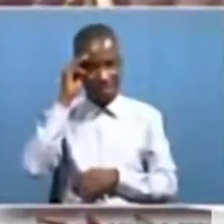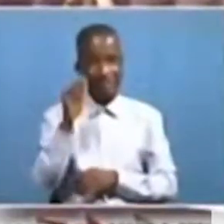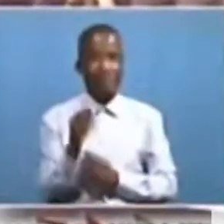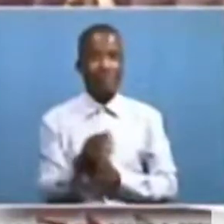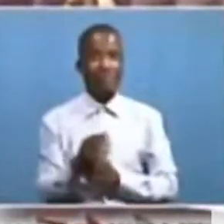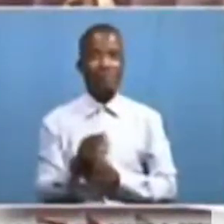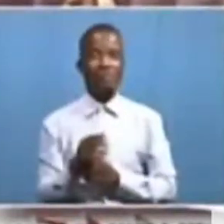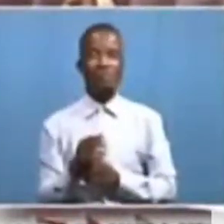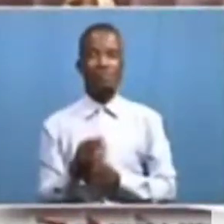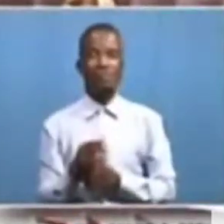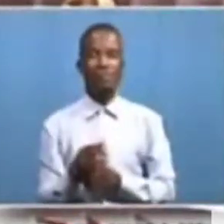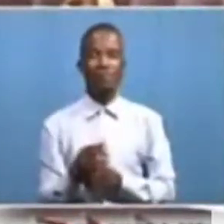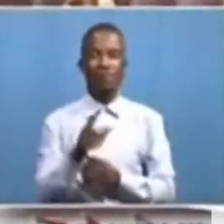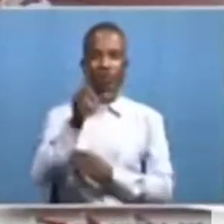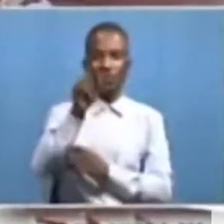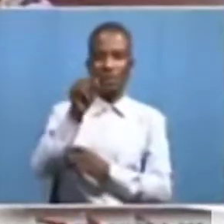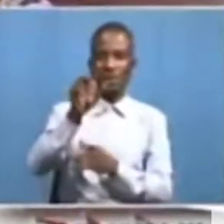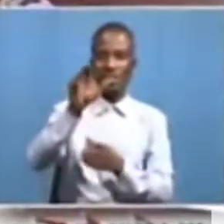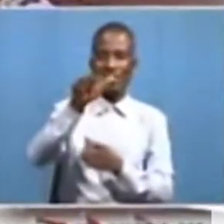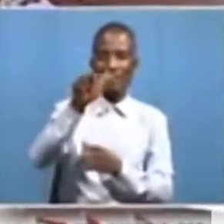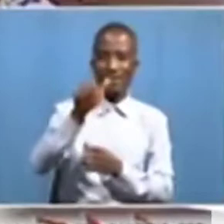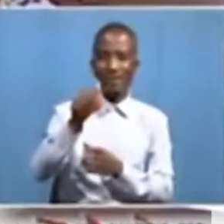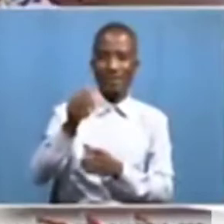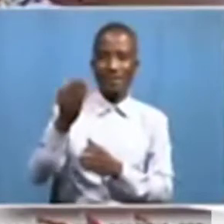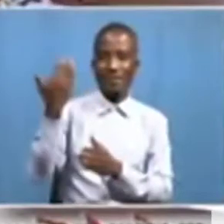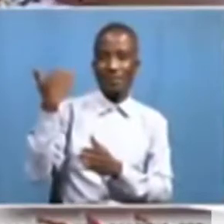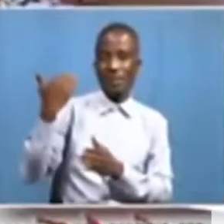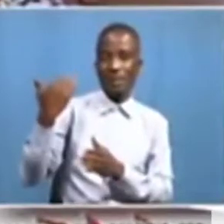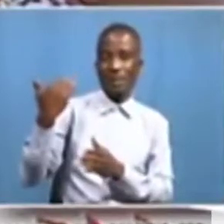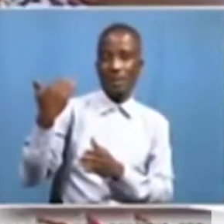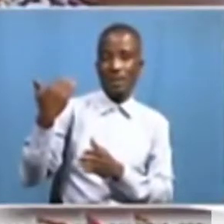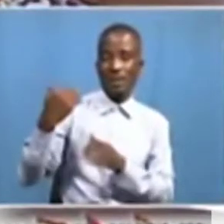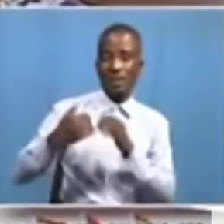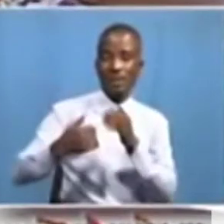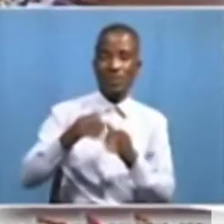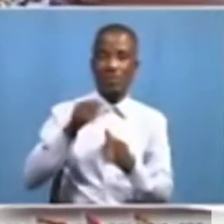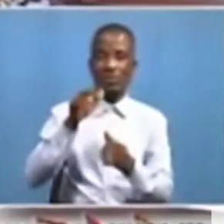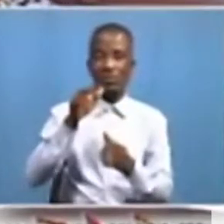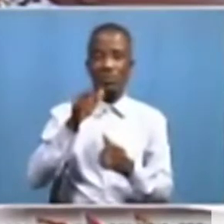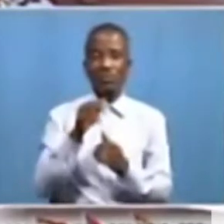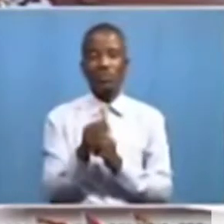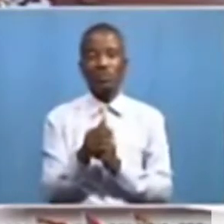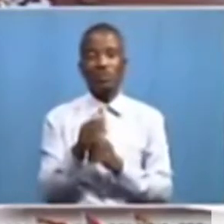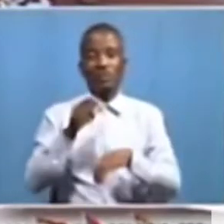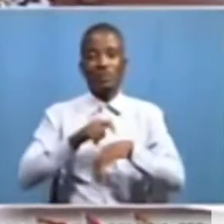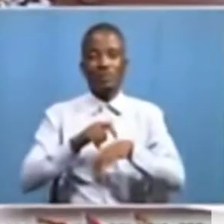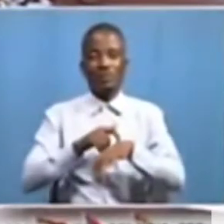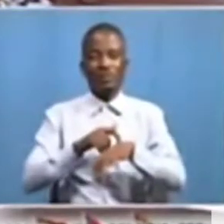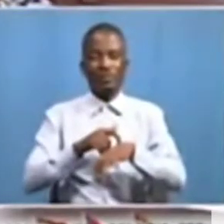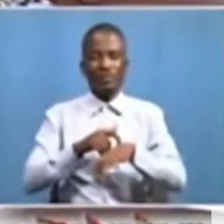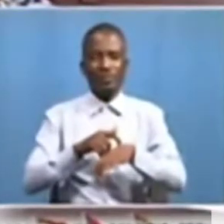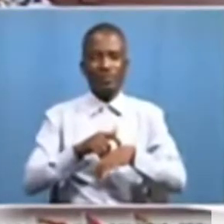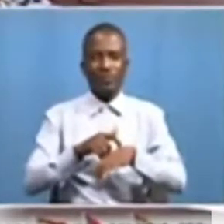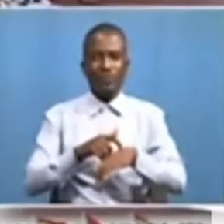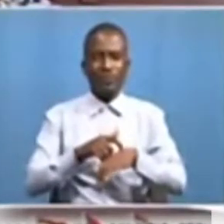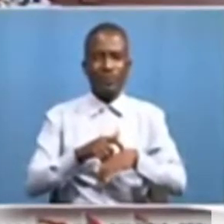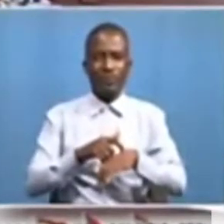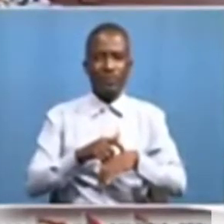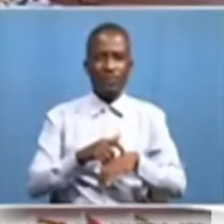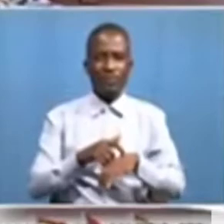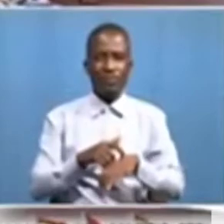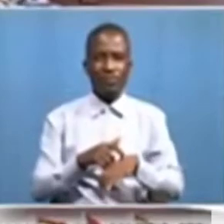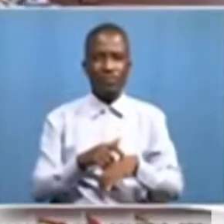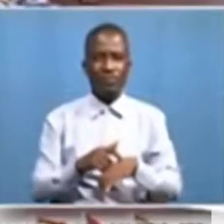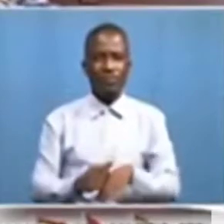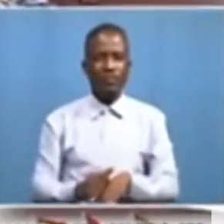4, 2013 Supreme Court of Ghana Law Report, special edition, page 733 at